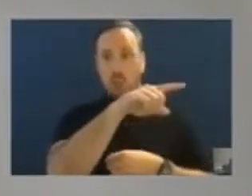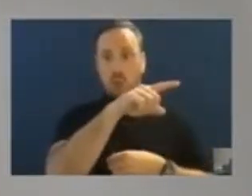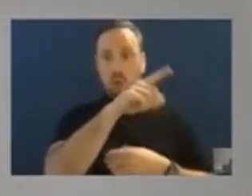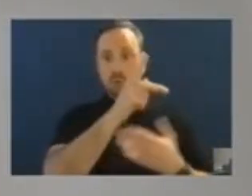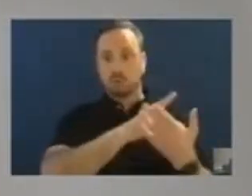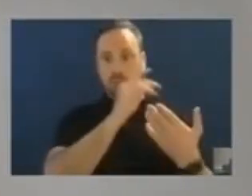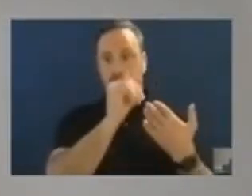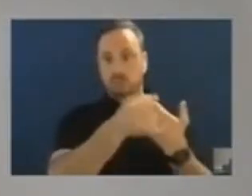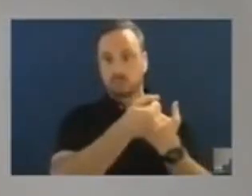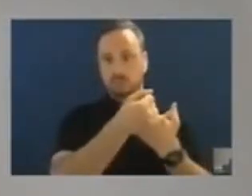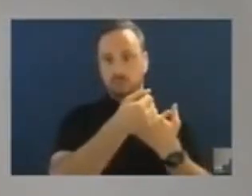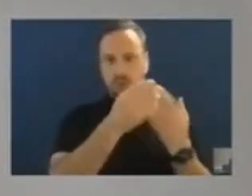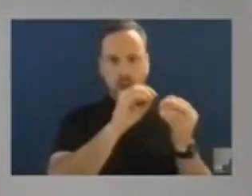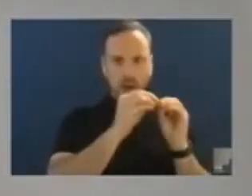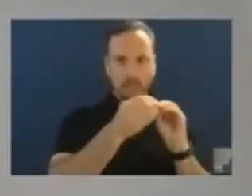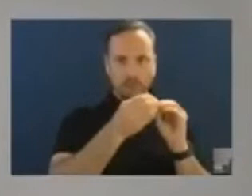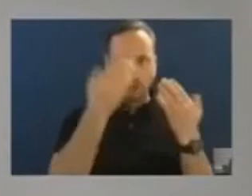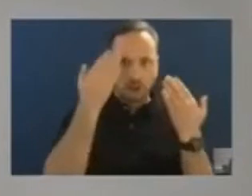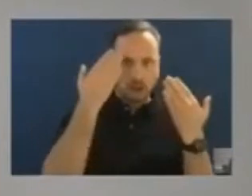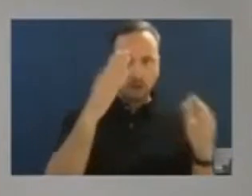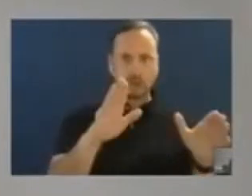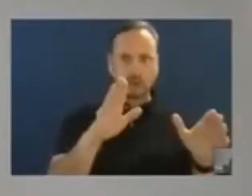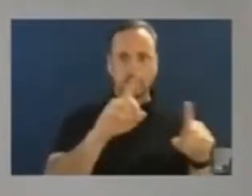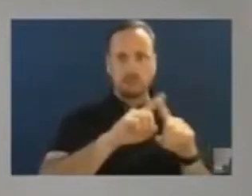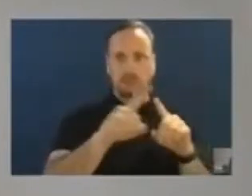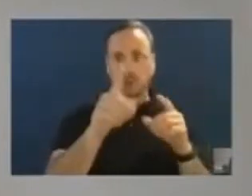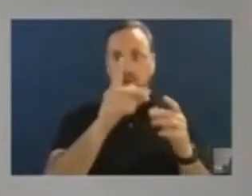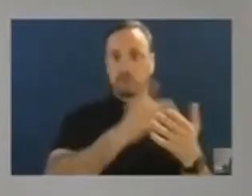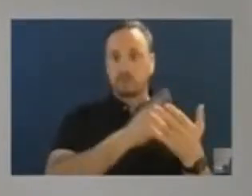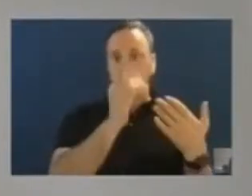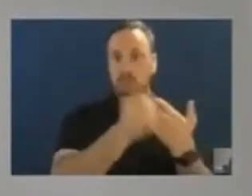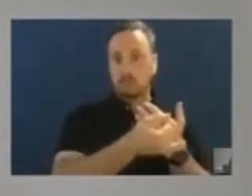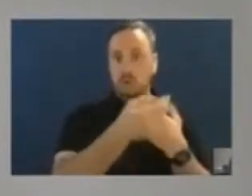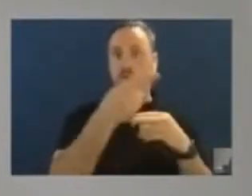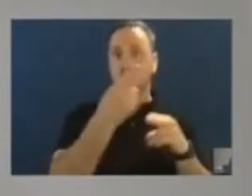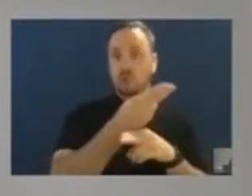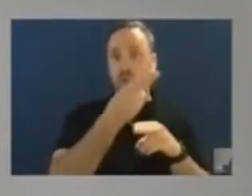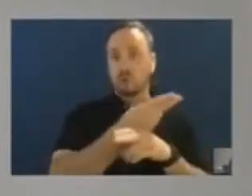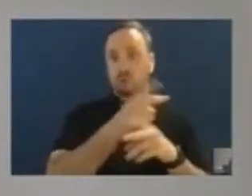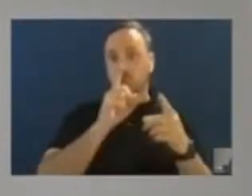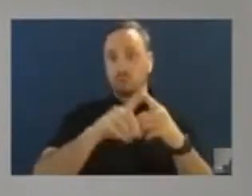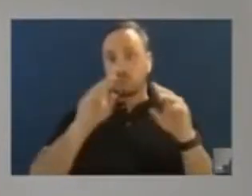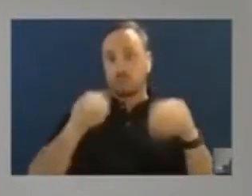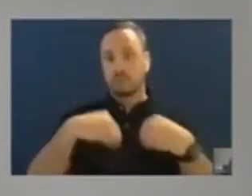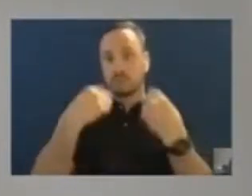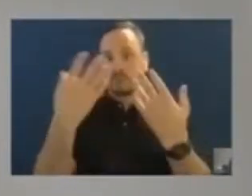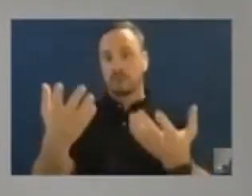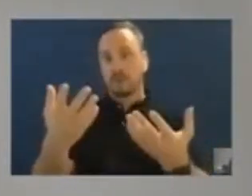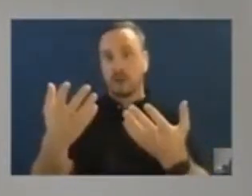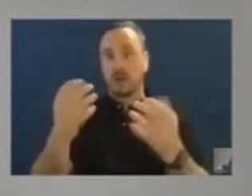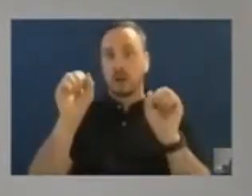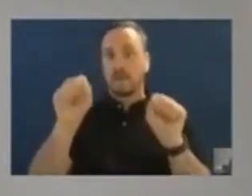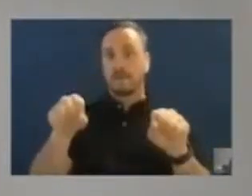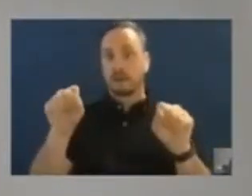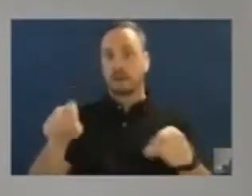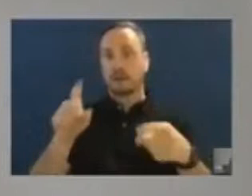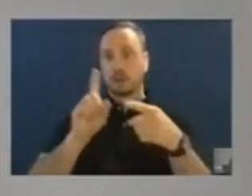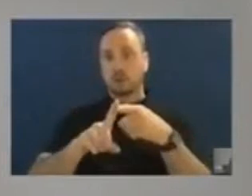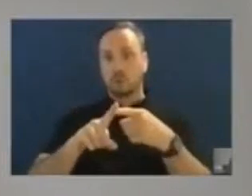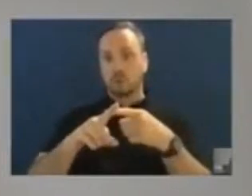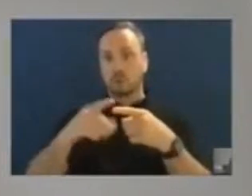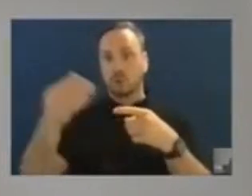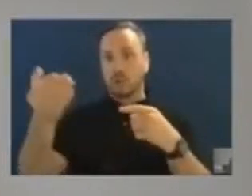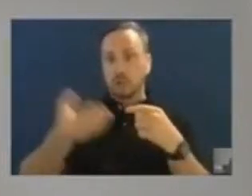of them, but those projects have been used to provide the ability to introduce